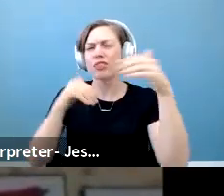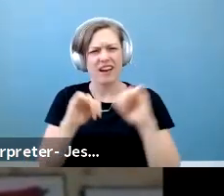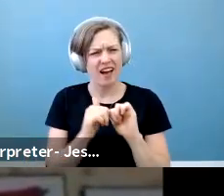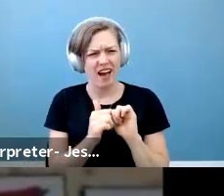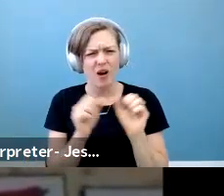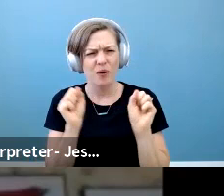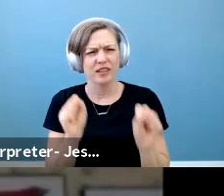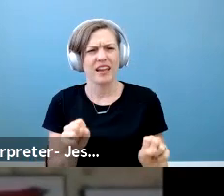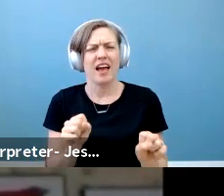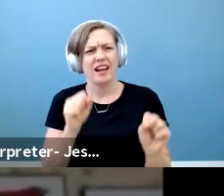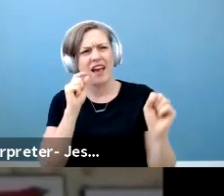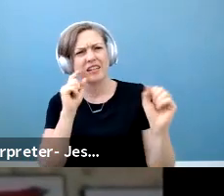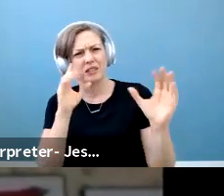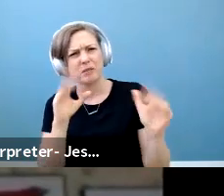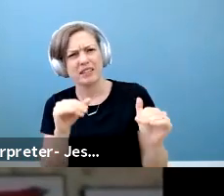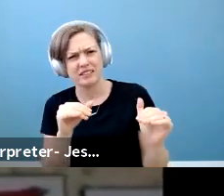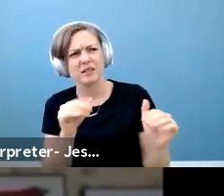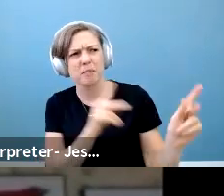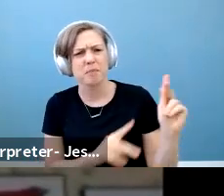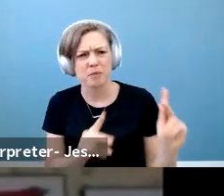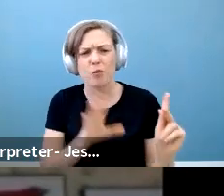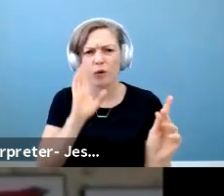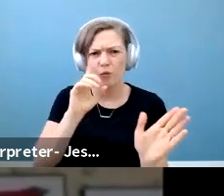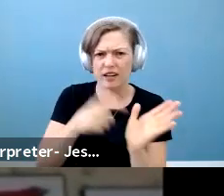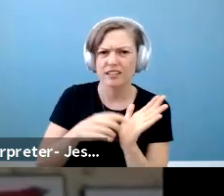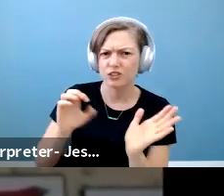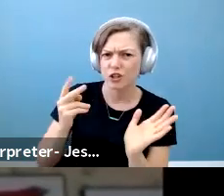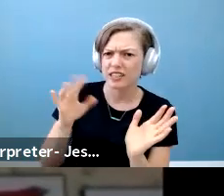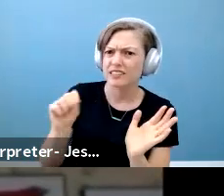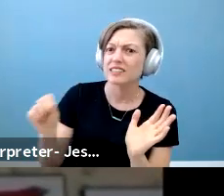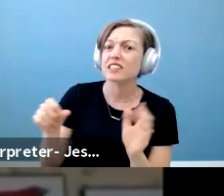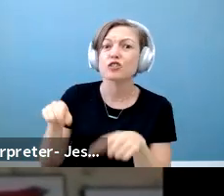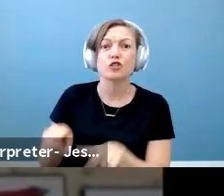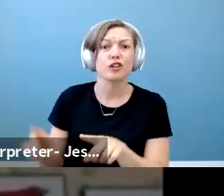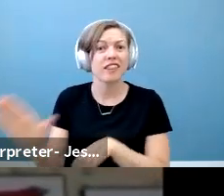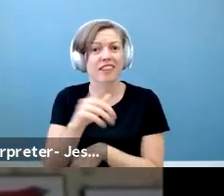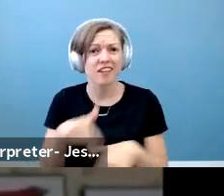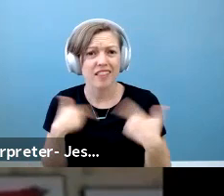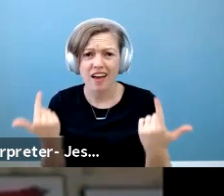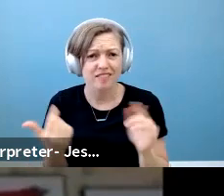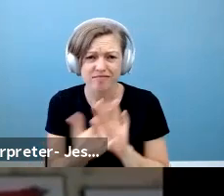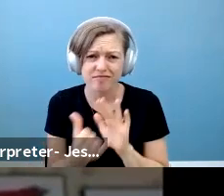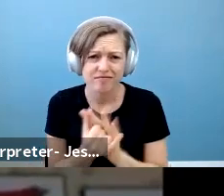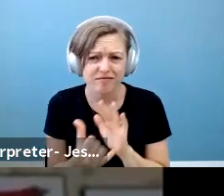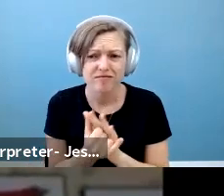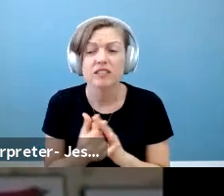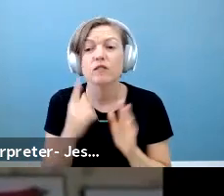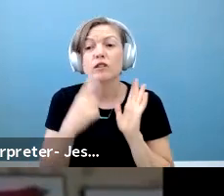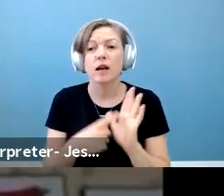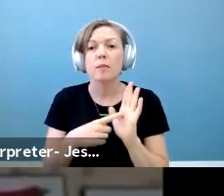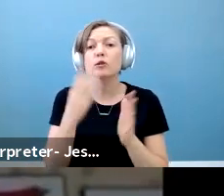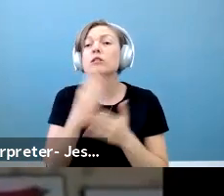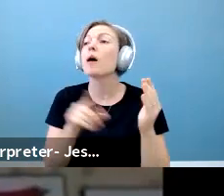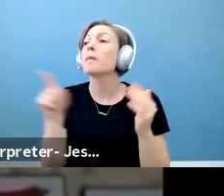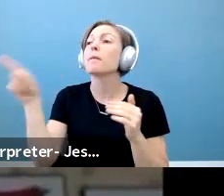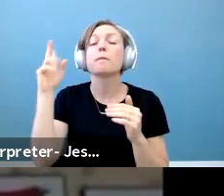an expectation for folks to recognize eugenics elsewhere in their daily life? For instance, some of the